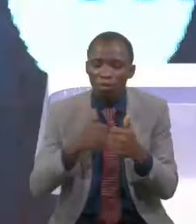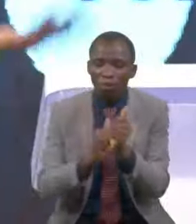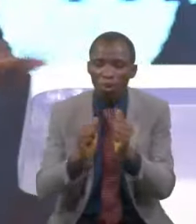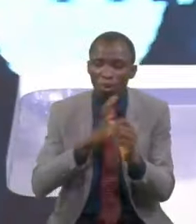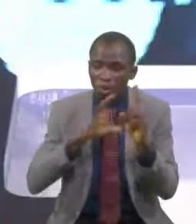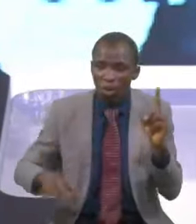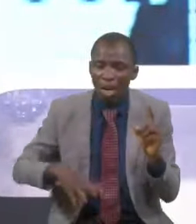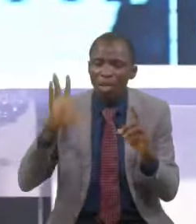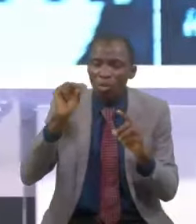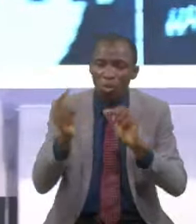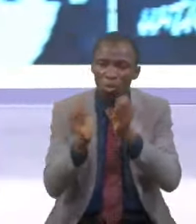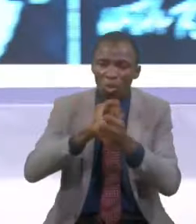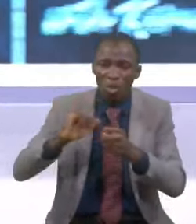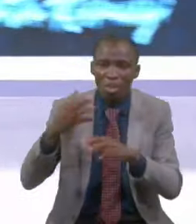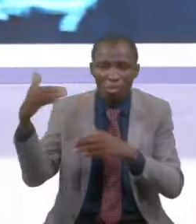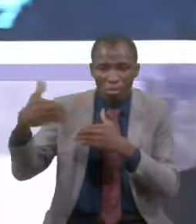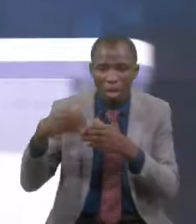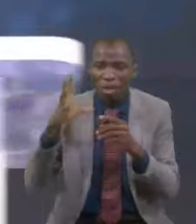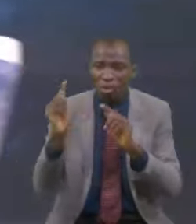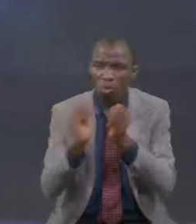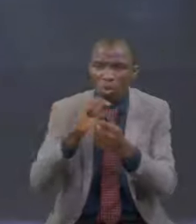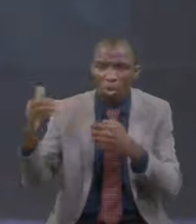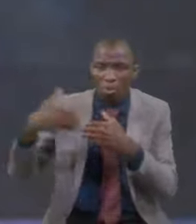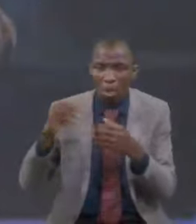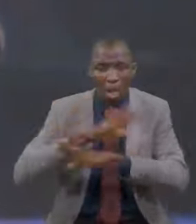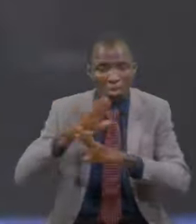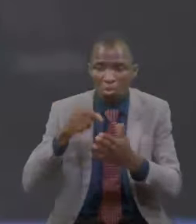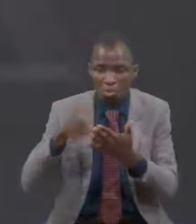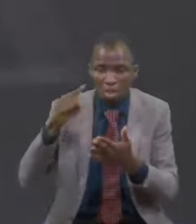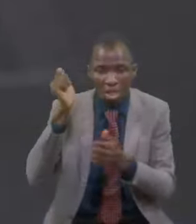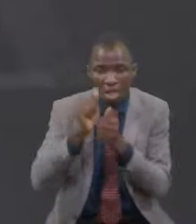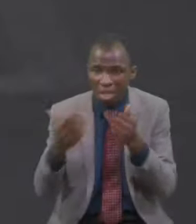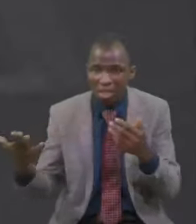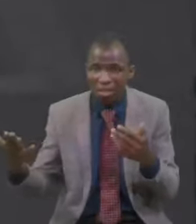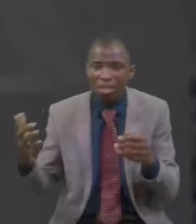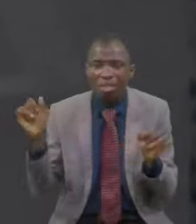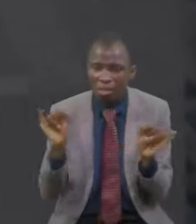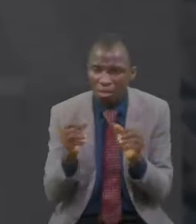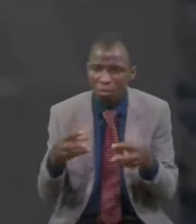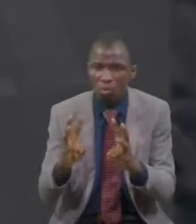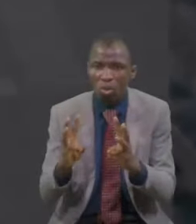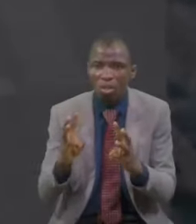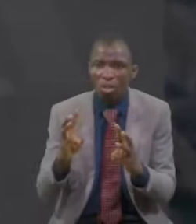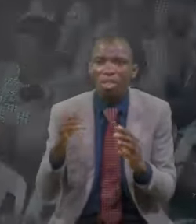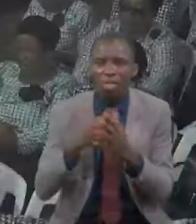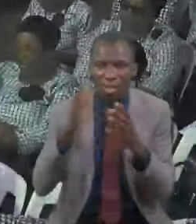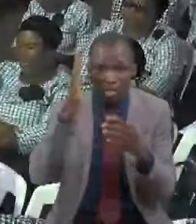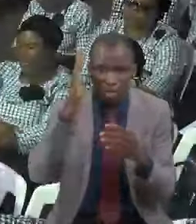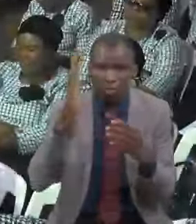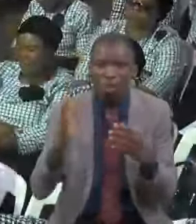back. No turning back. I didn't pay anything. The same way it's happening to you right now.